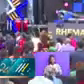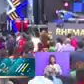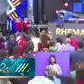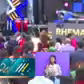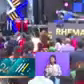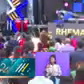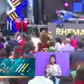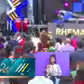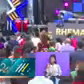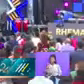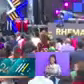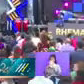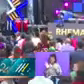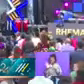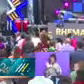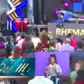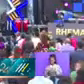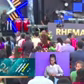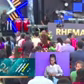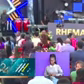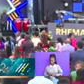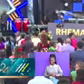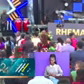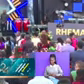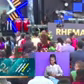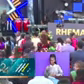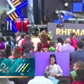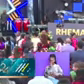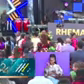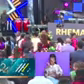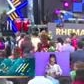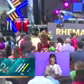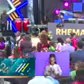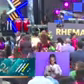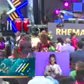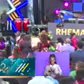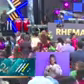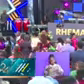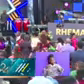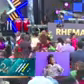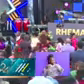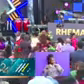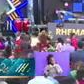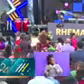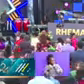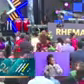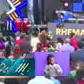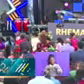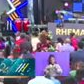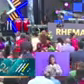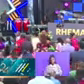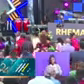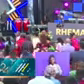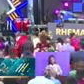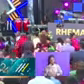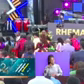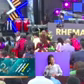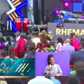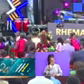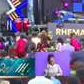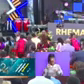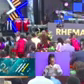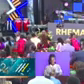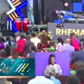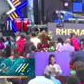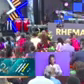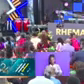married let's be clear somebody say amen yeah the qualification is what you must